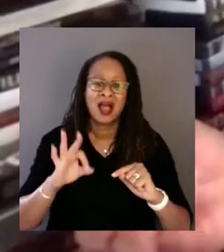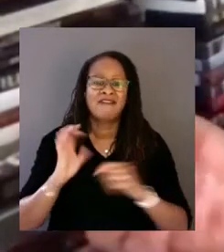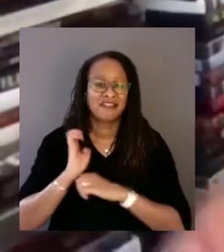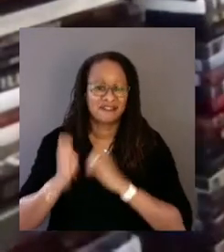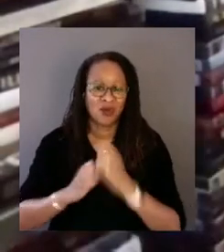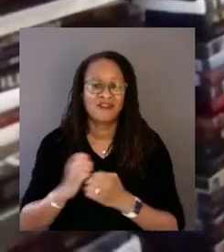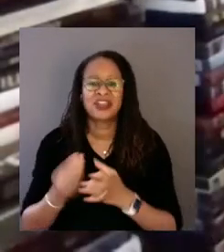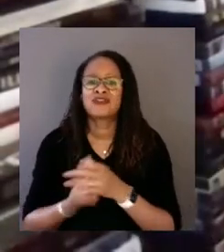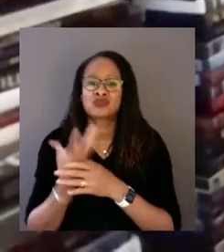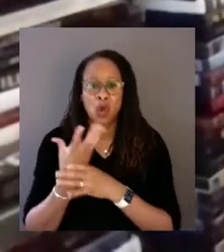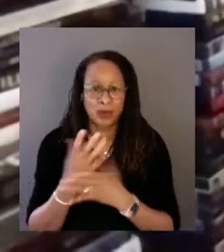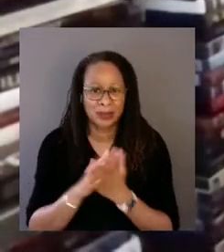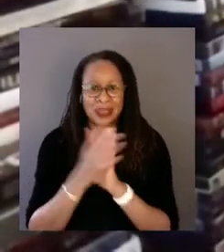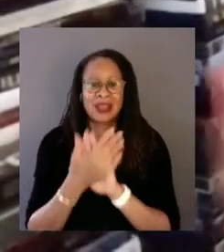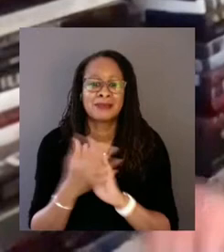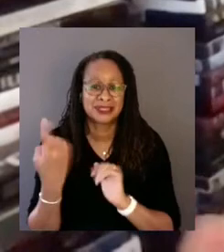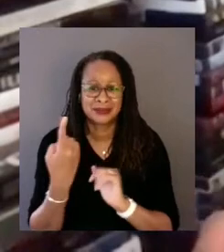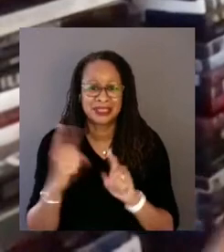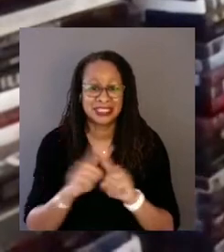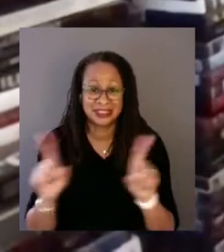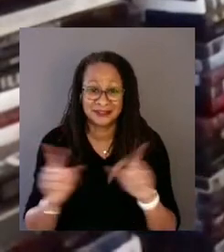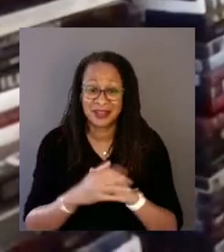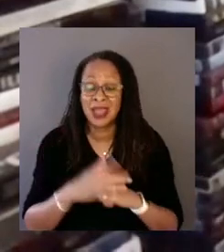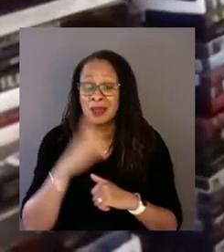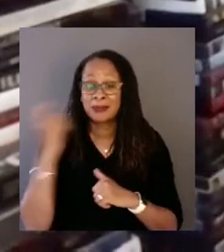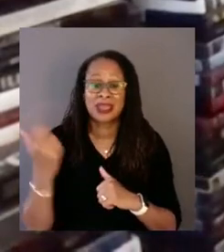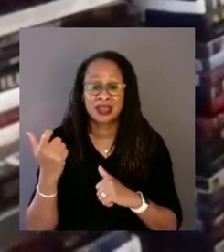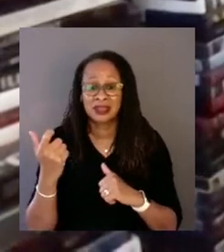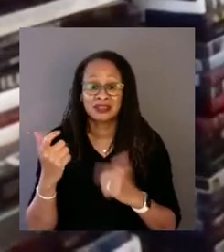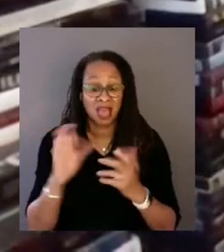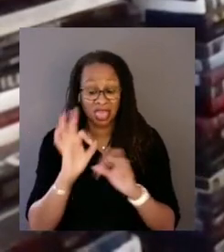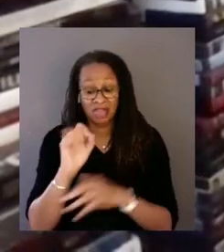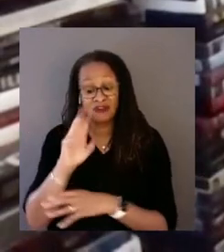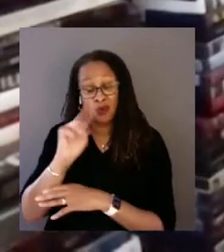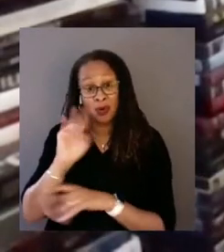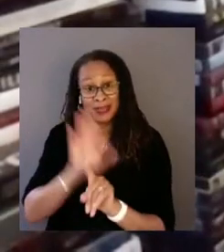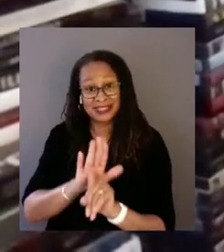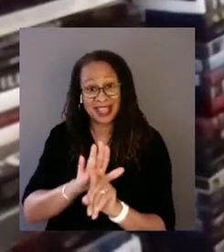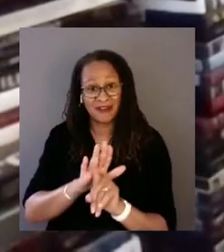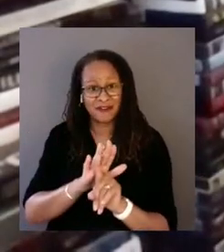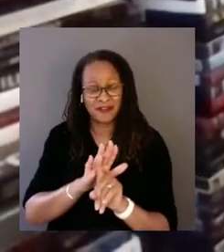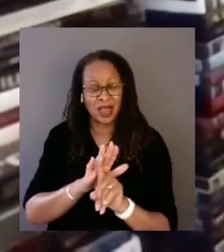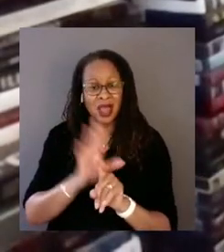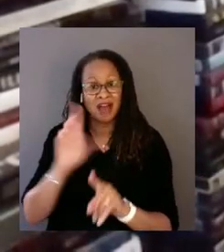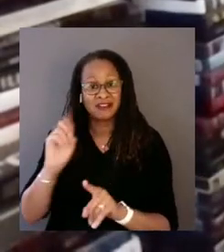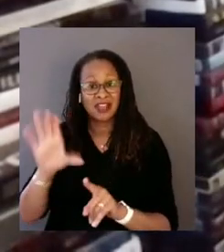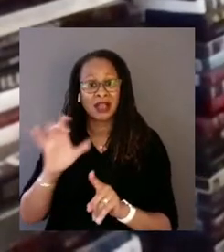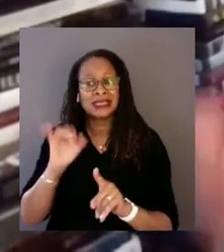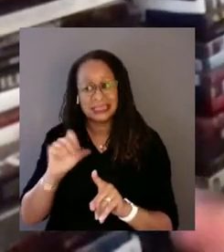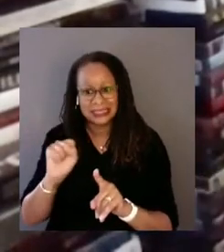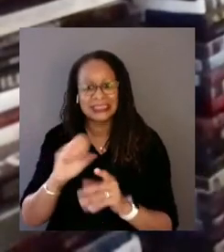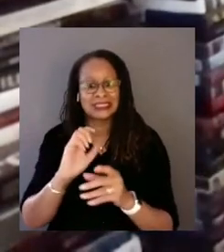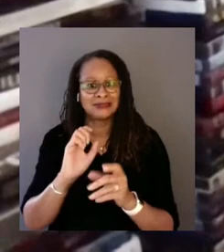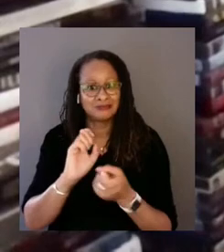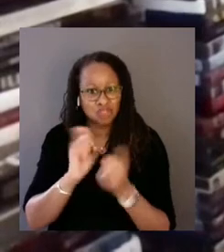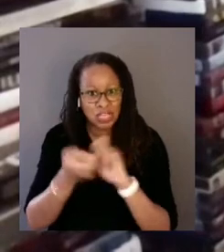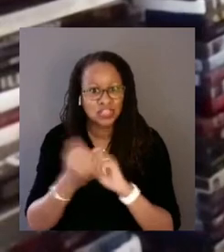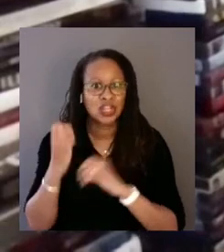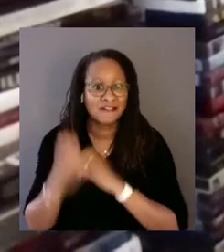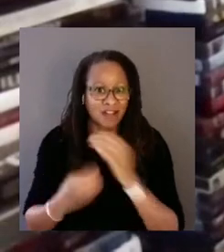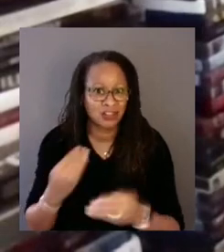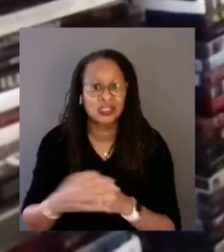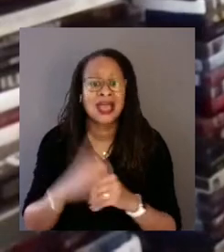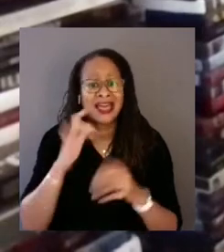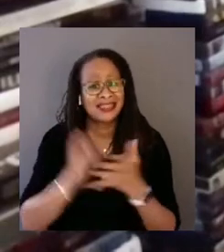something else, because the form is evolving. A lot more people are, and I think that's good, because it fires up the